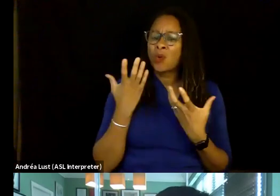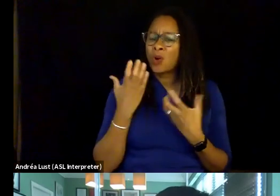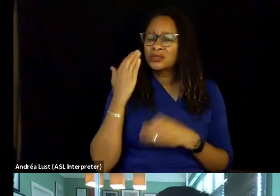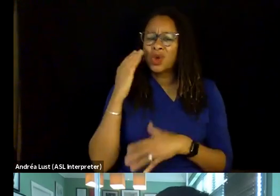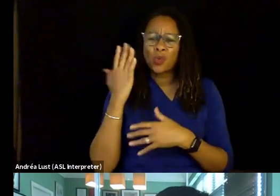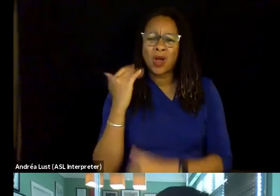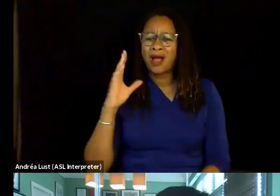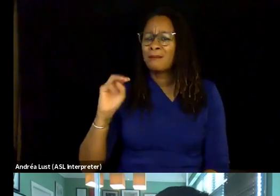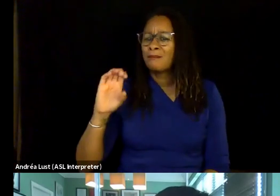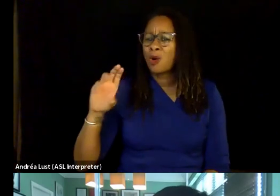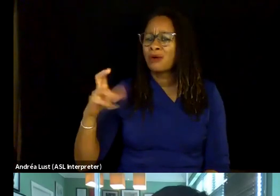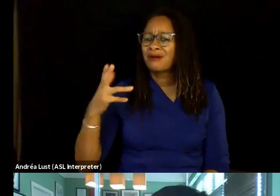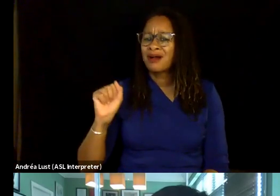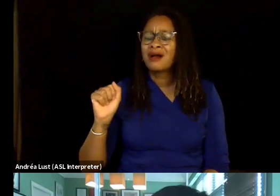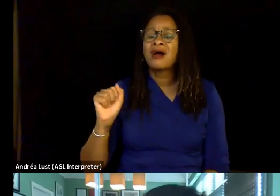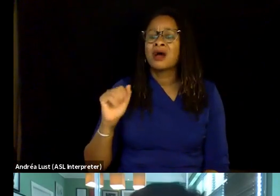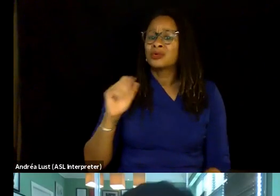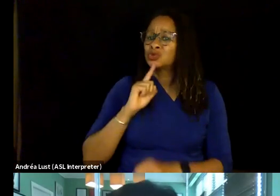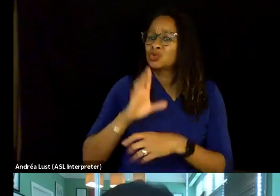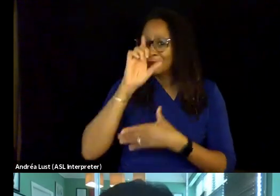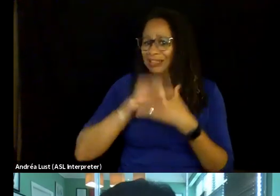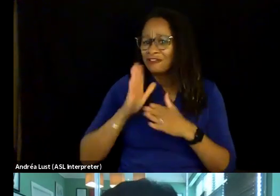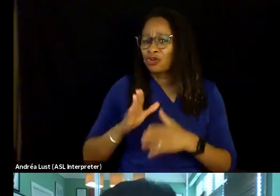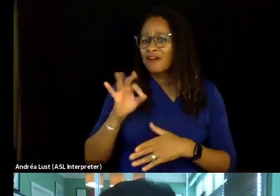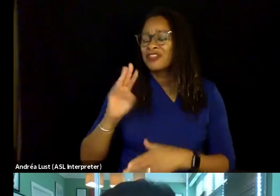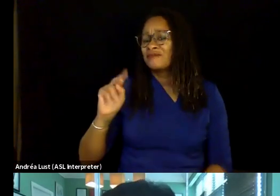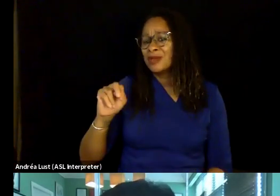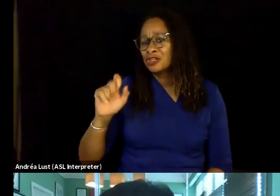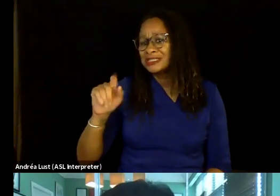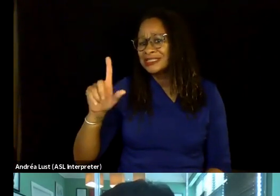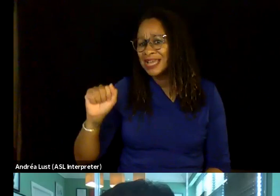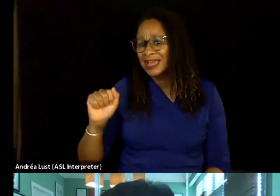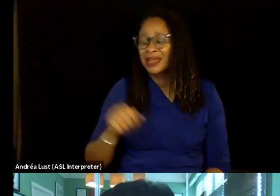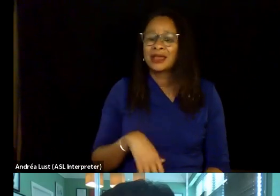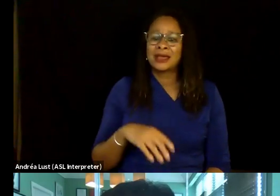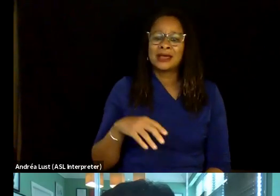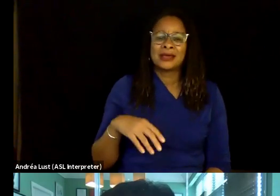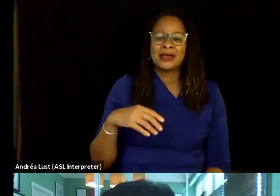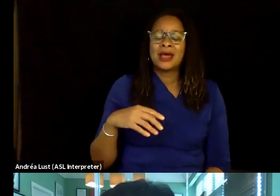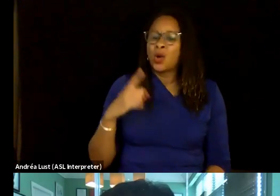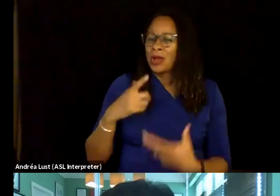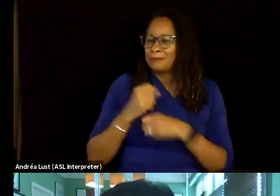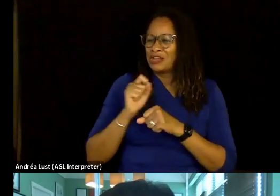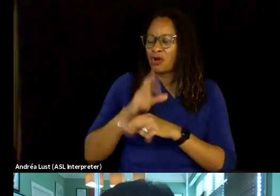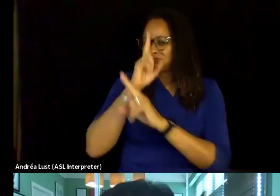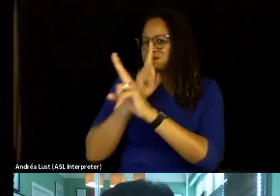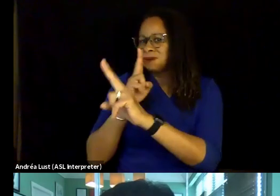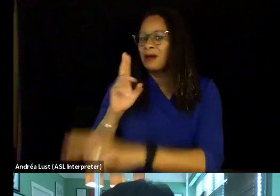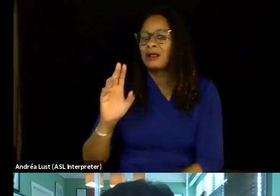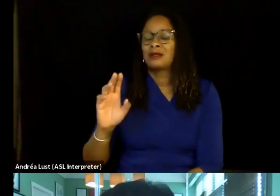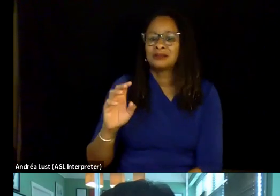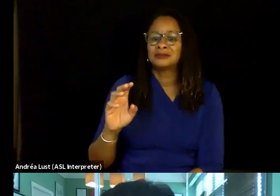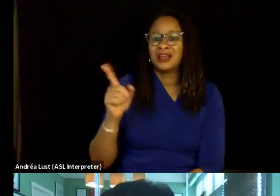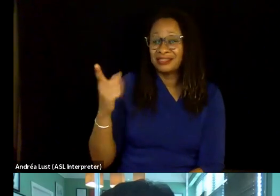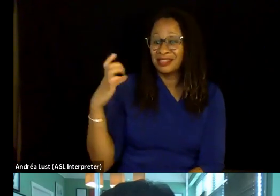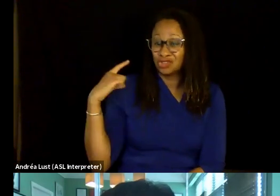a true believer of Duterte. What was it that really truly made her very loyal to him? So that's always the